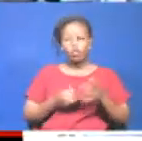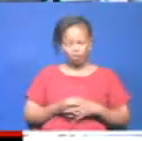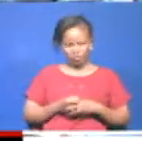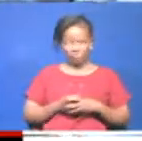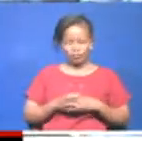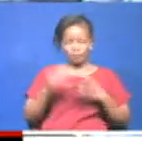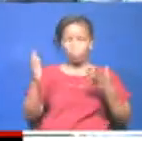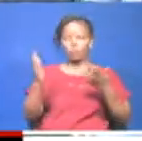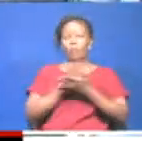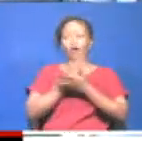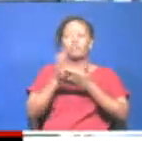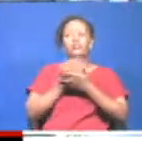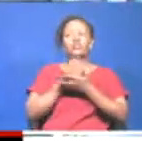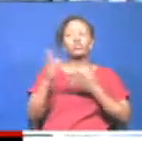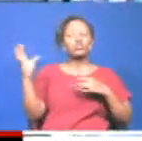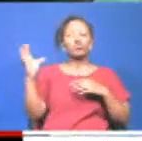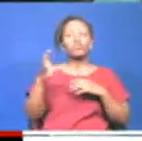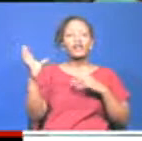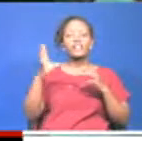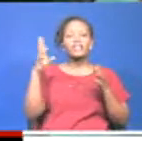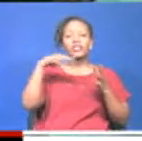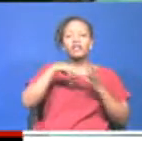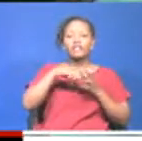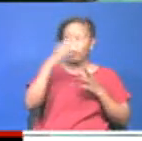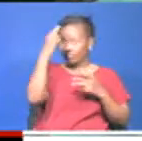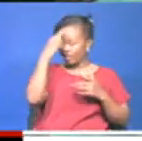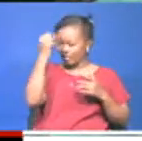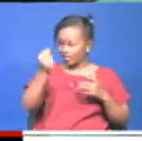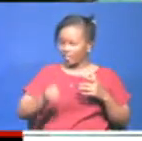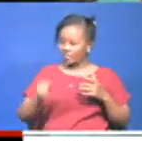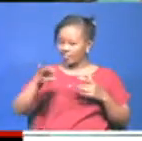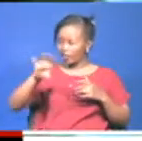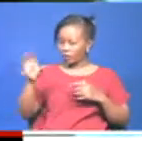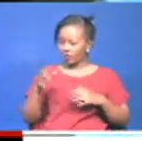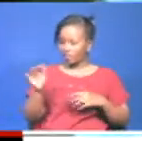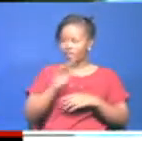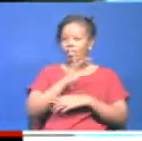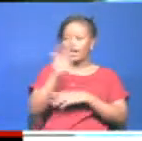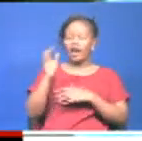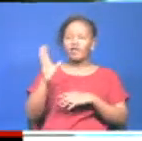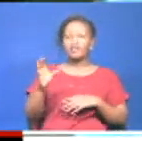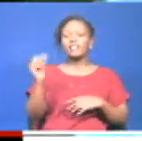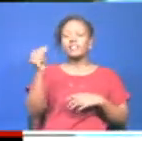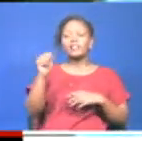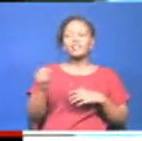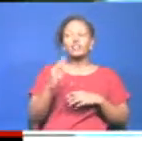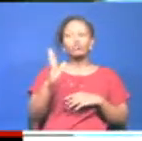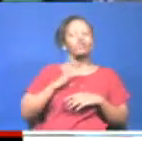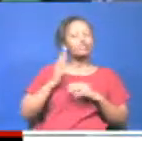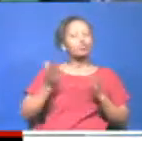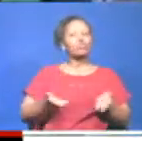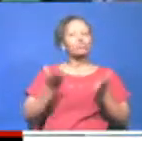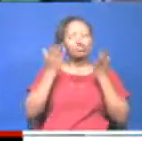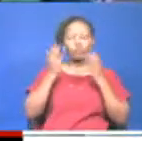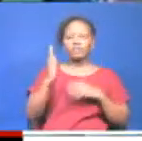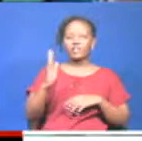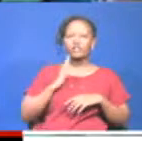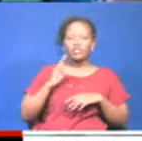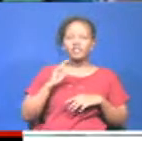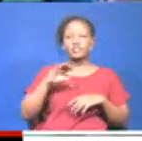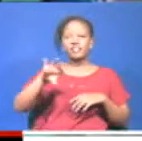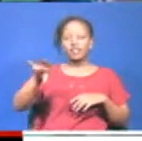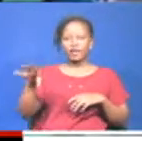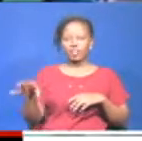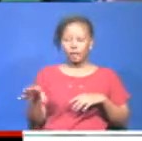of candidates vying in Kajiado County called on Interior Ministry to beef up security in the county. Geshoke